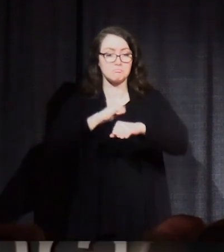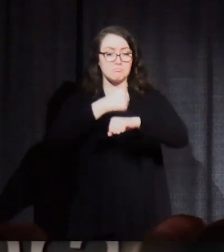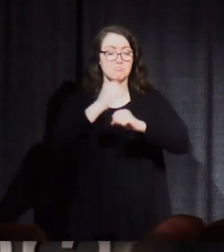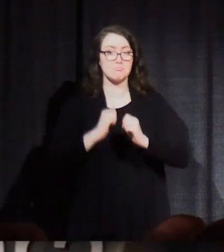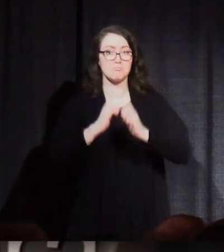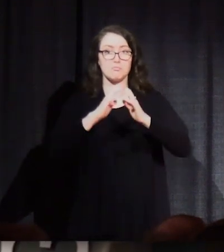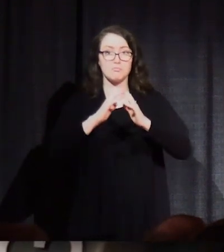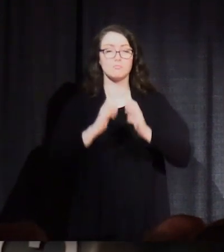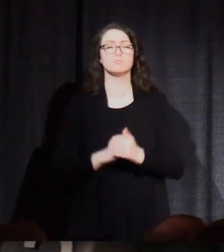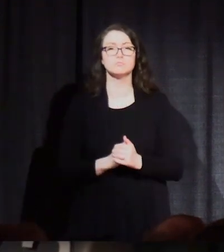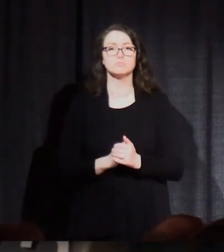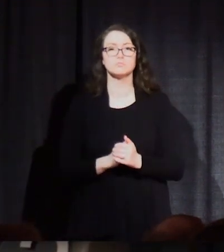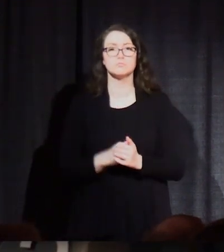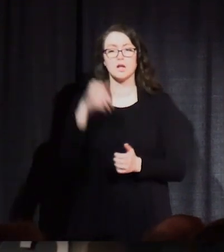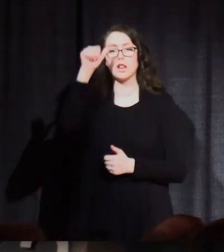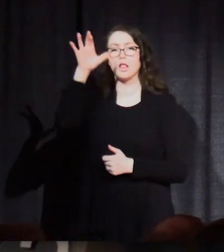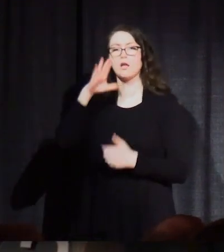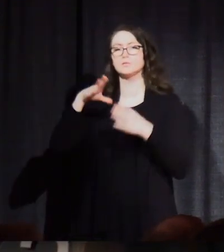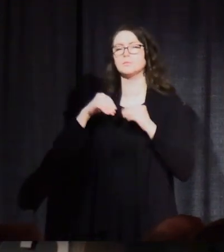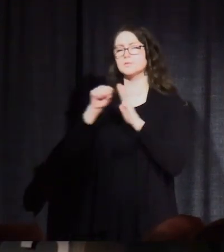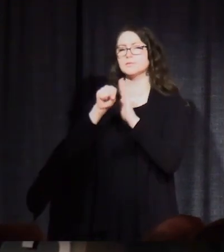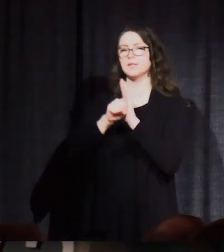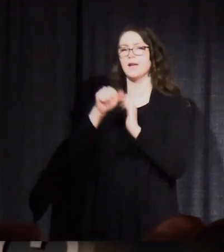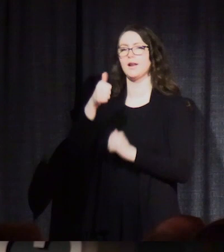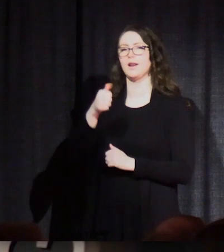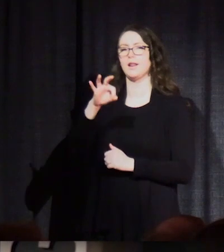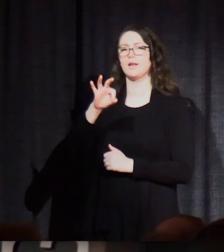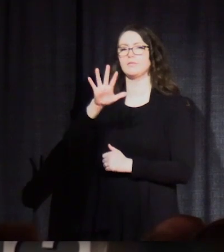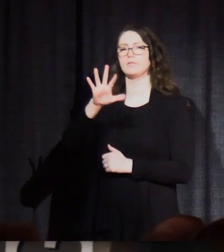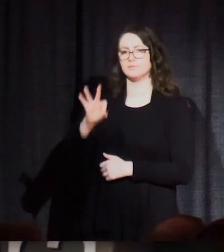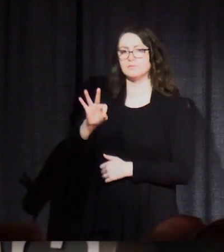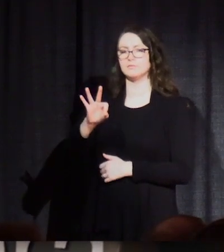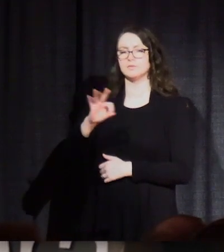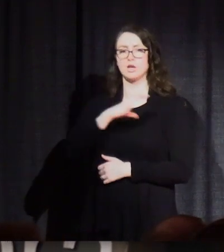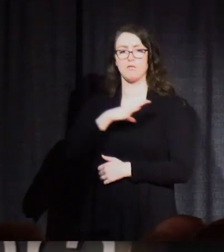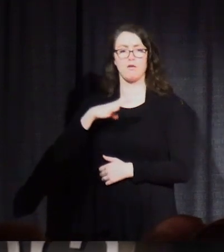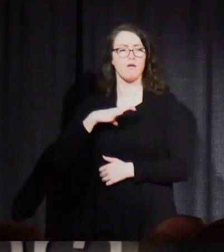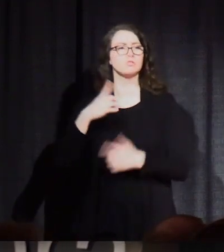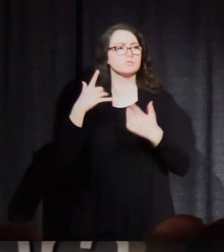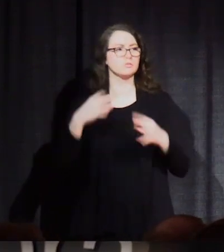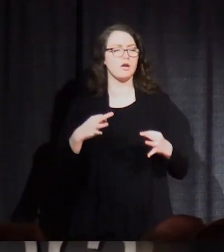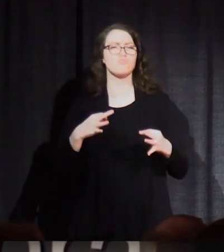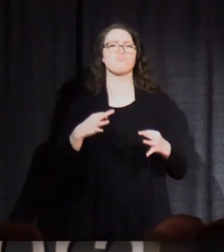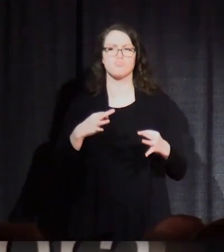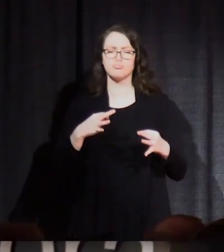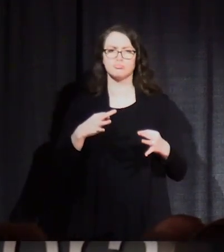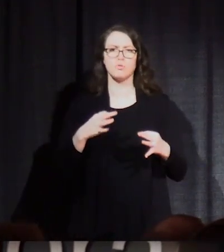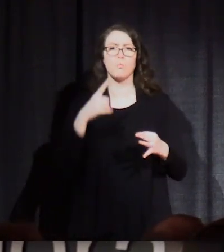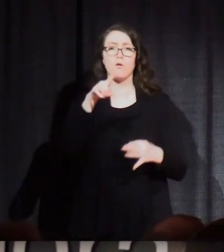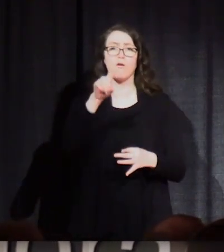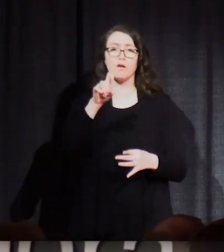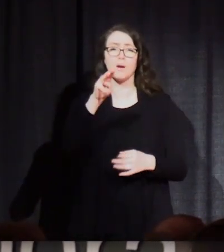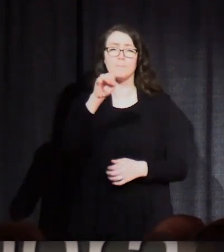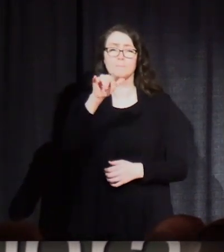Admitted as a state in 1959, Congress gave Alaska the opportunity to select 100 million acres of our own